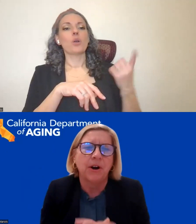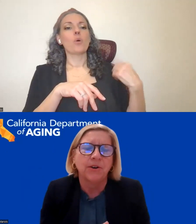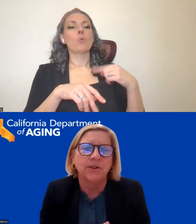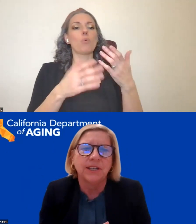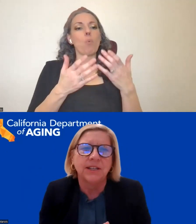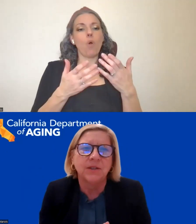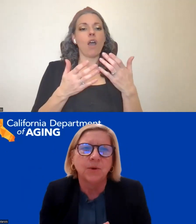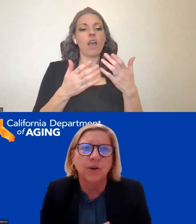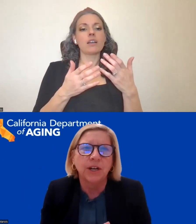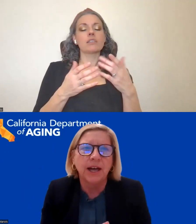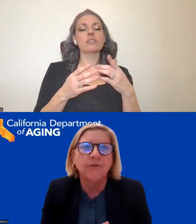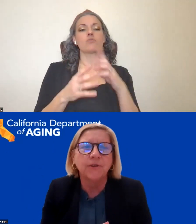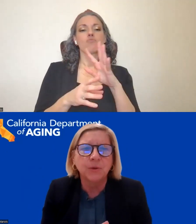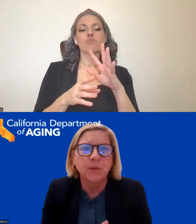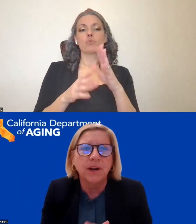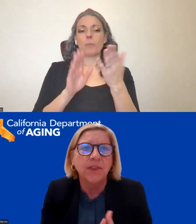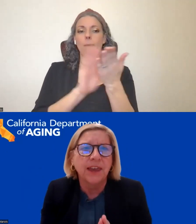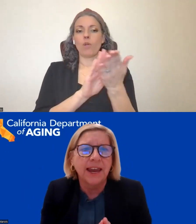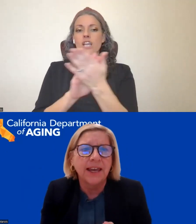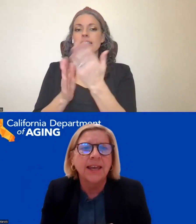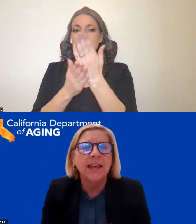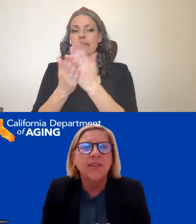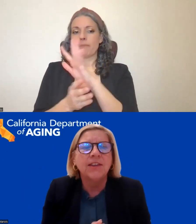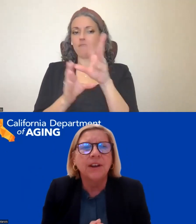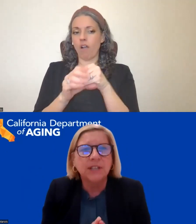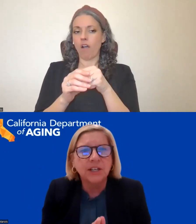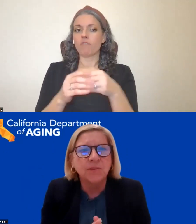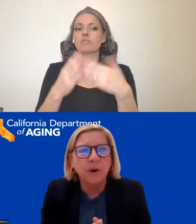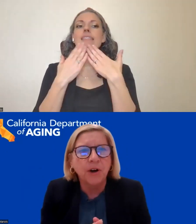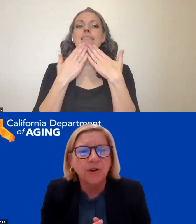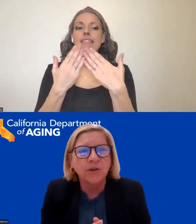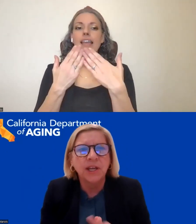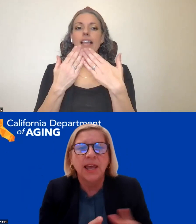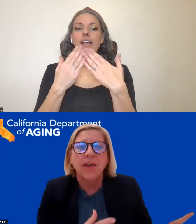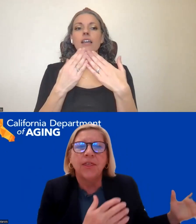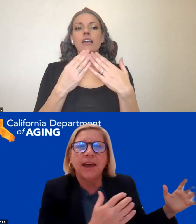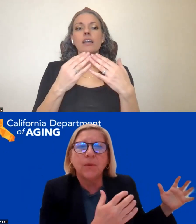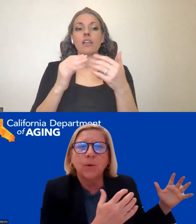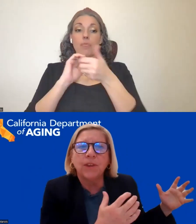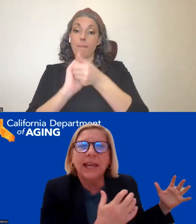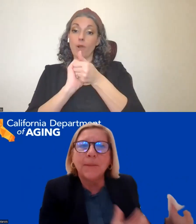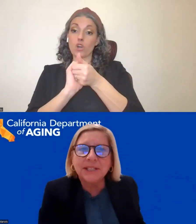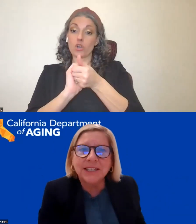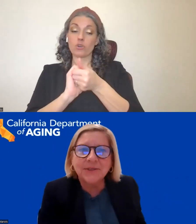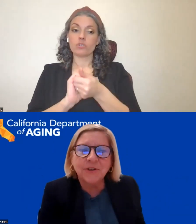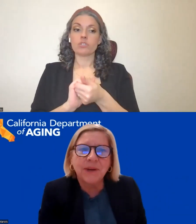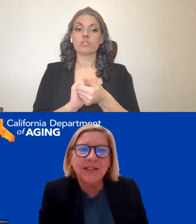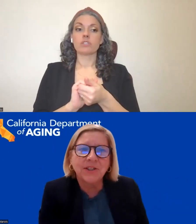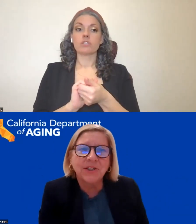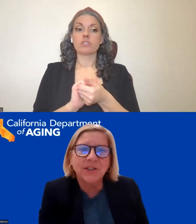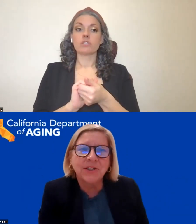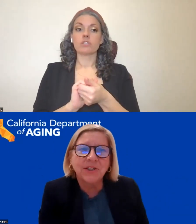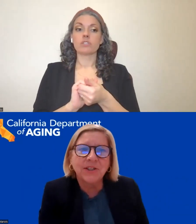key partners in this work. First, we want to thank the foundation partners that were the impetus for